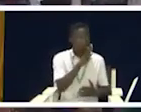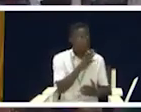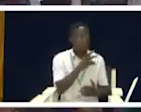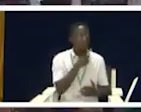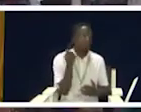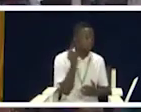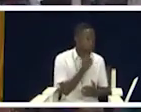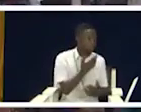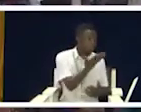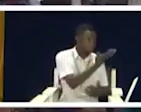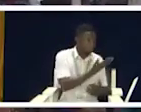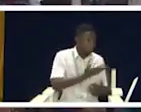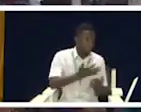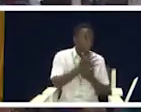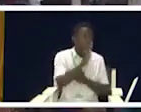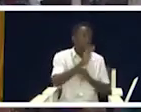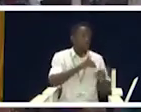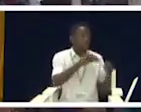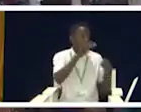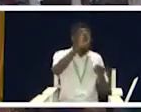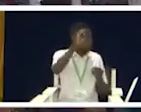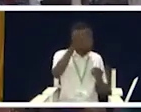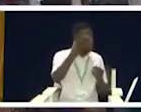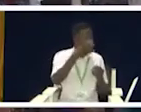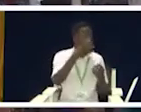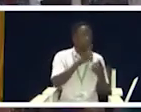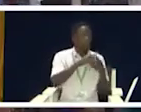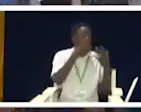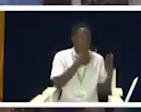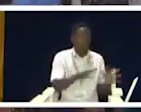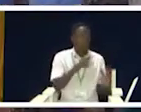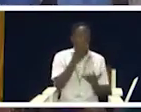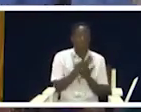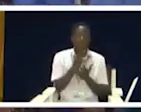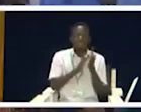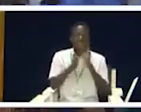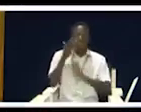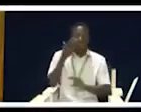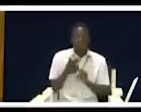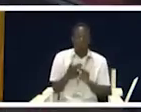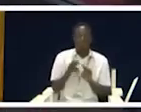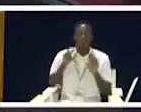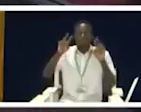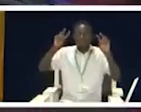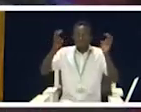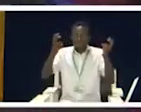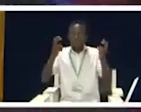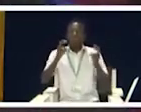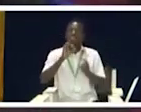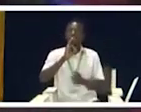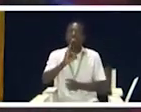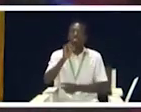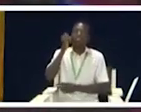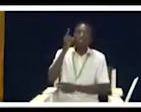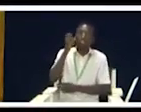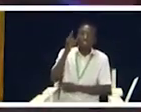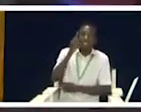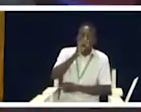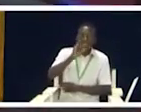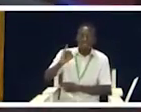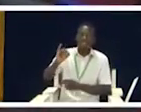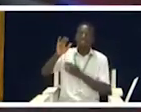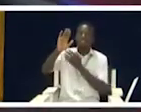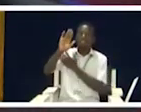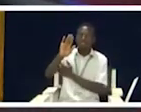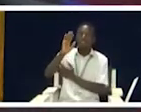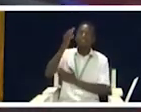in Jesus' name. Our topic tonight is understanding the God of wonders. Understanding